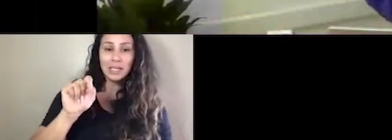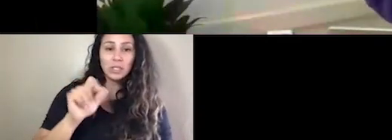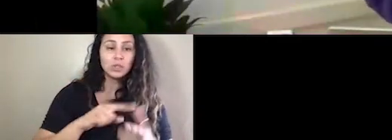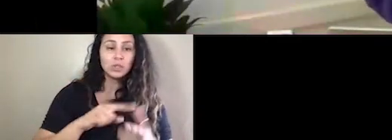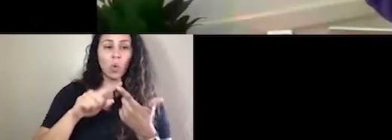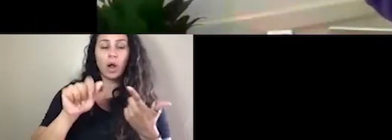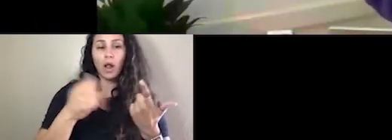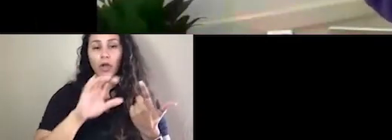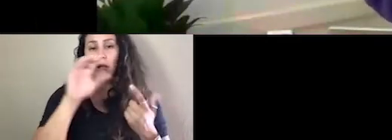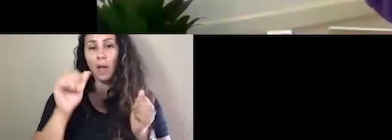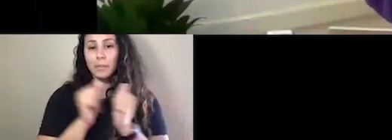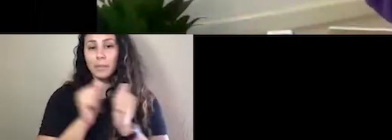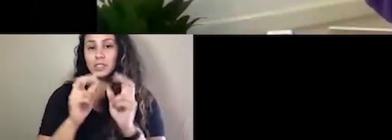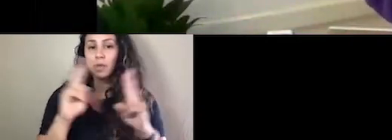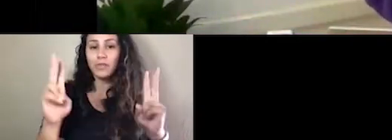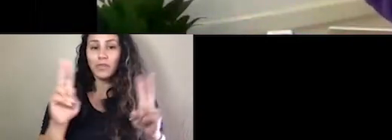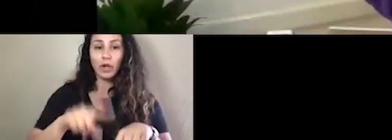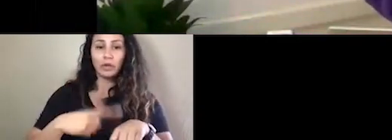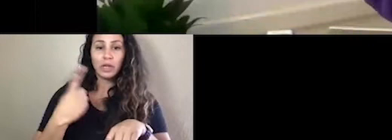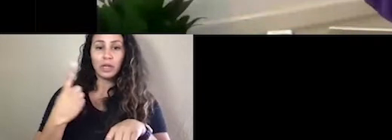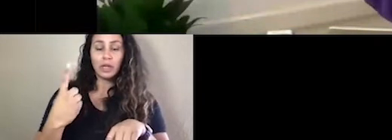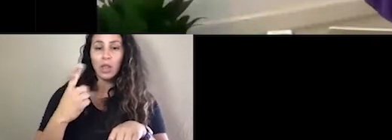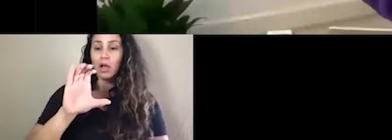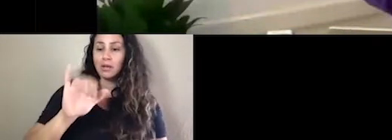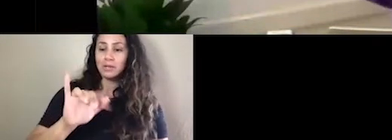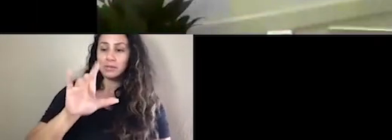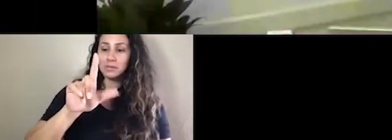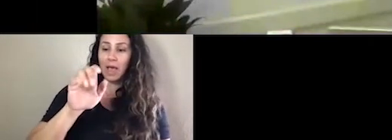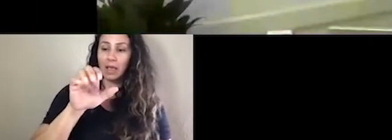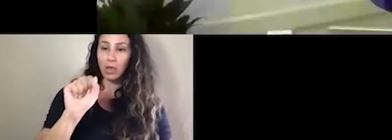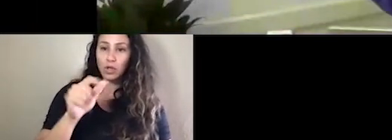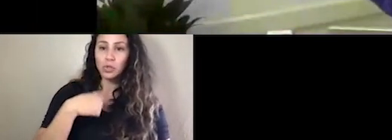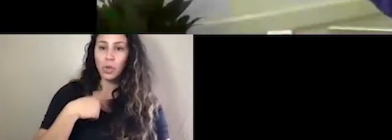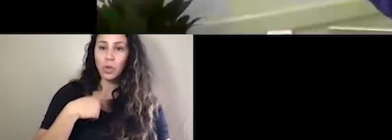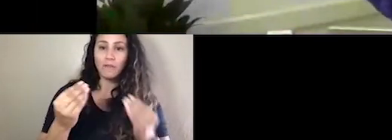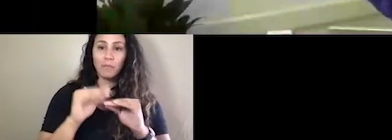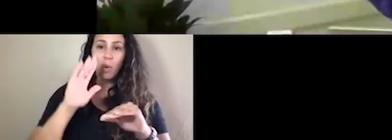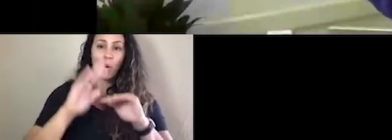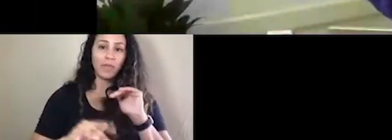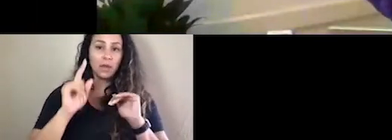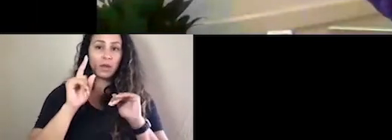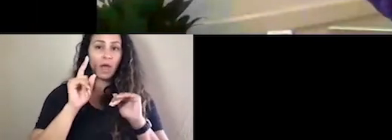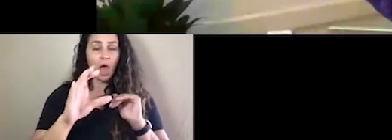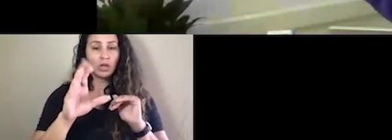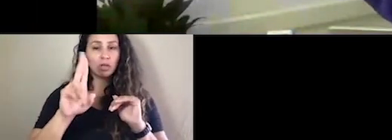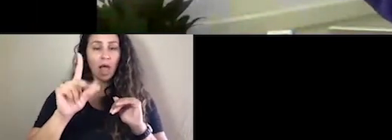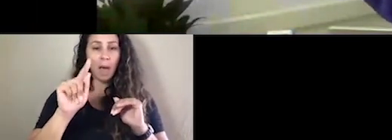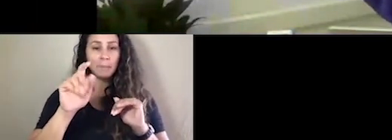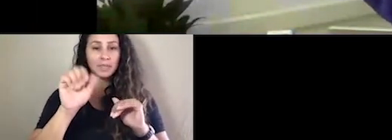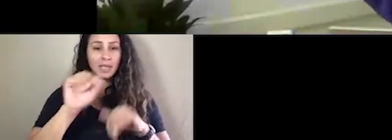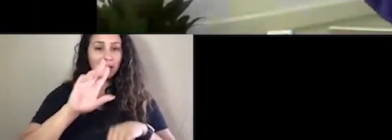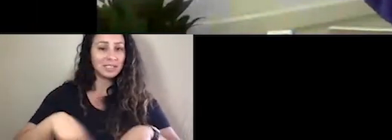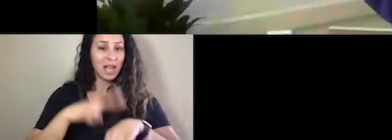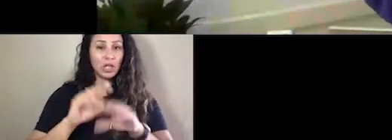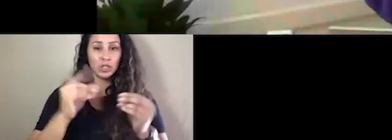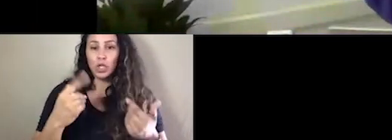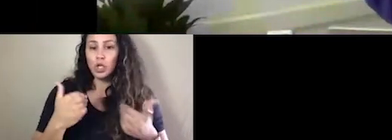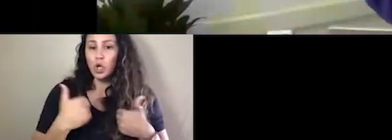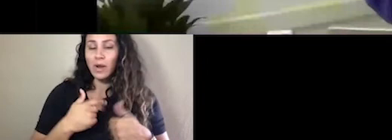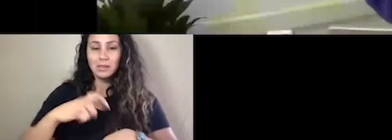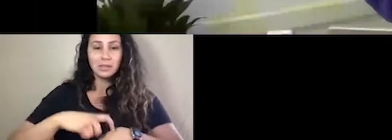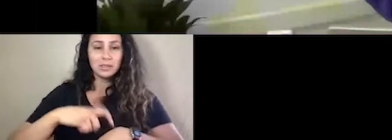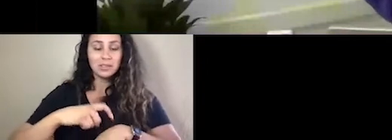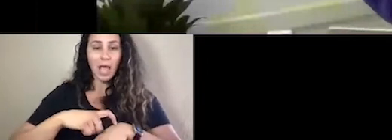with very long sales cycles, when you have more than 100 updates, naturally no one really has time to